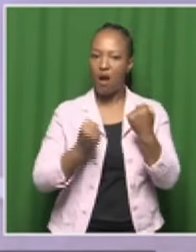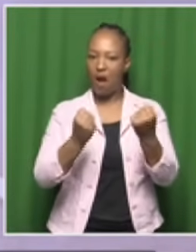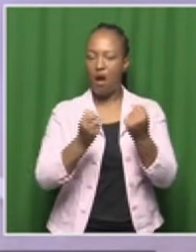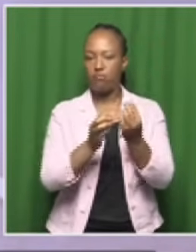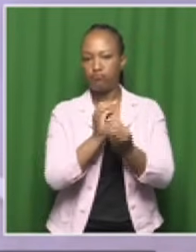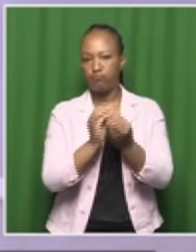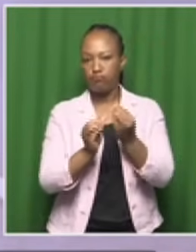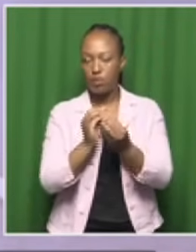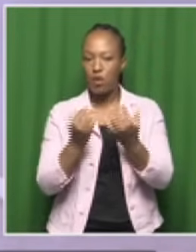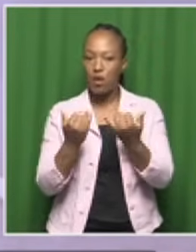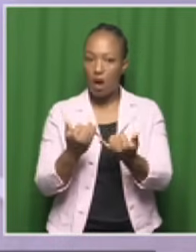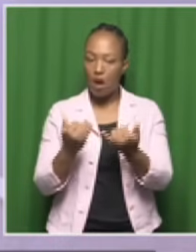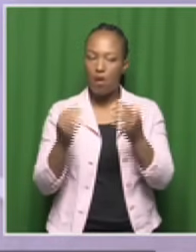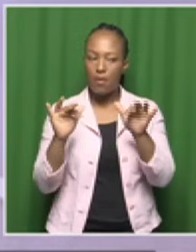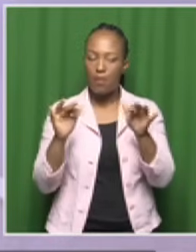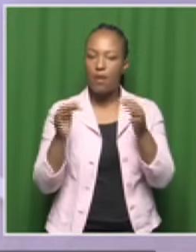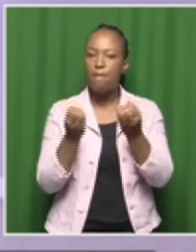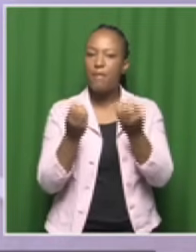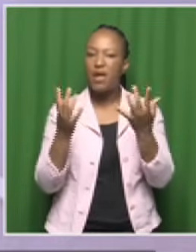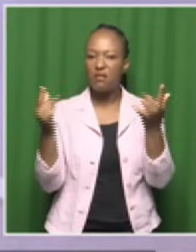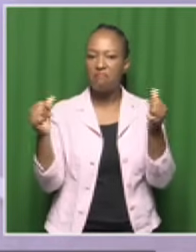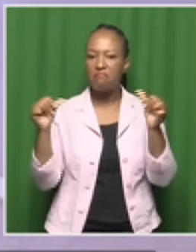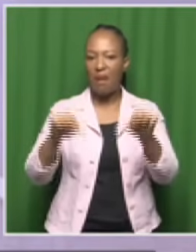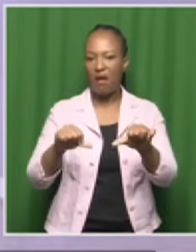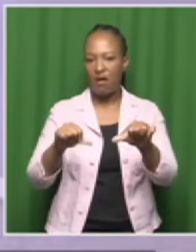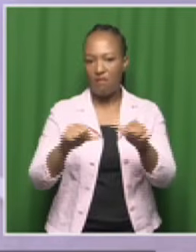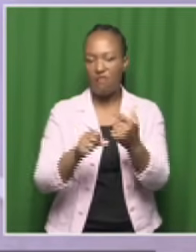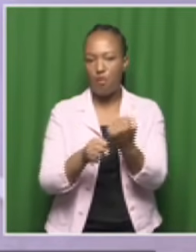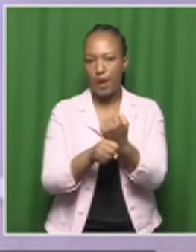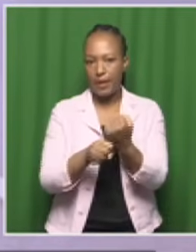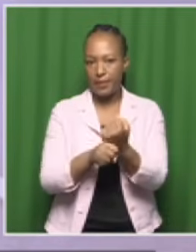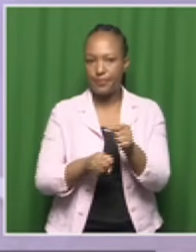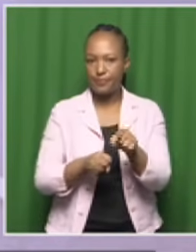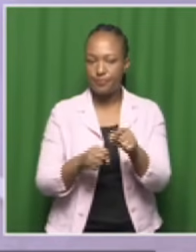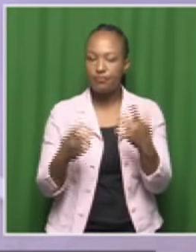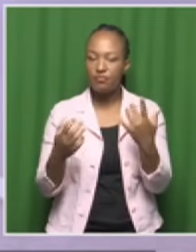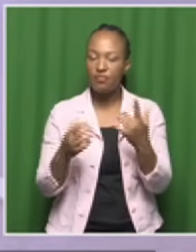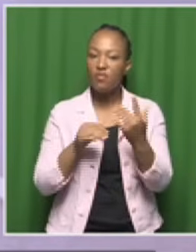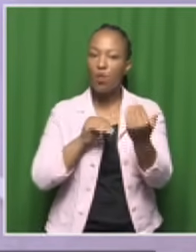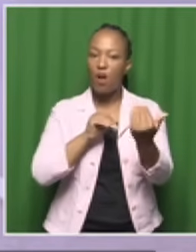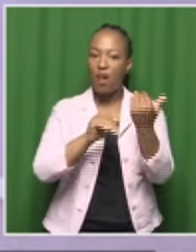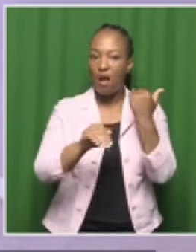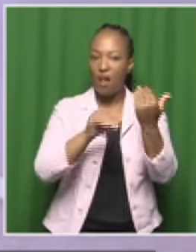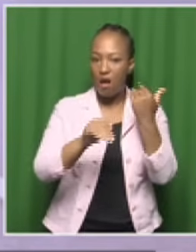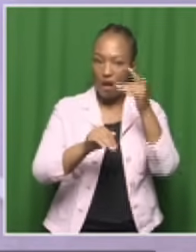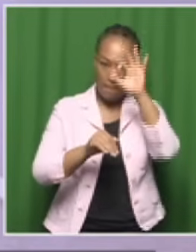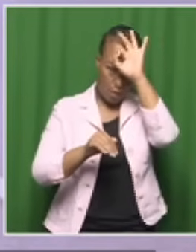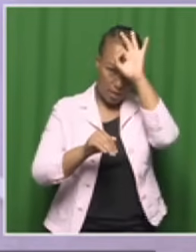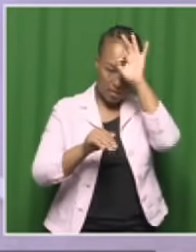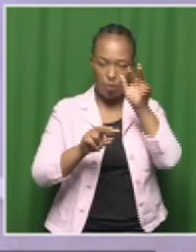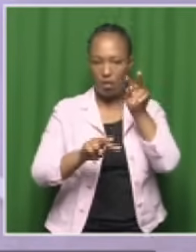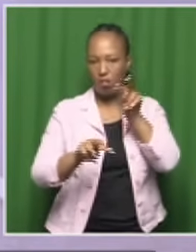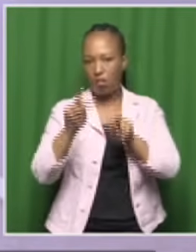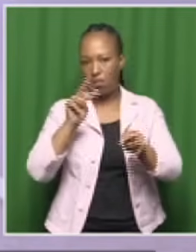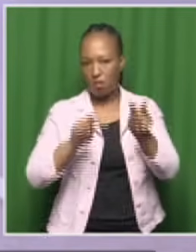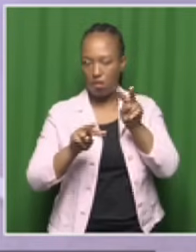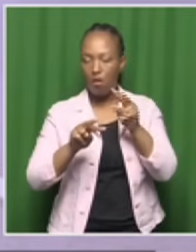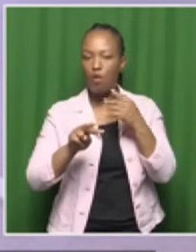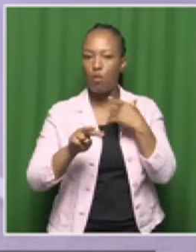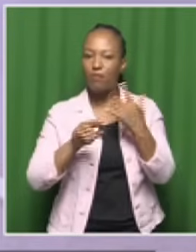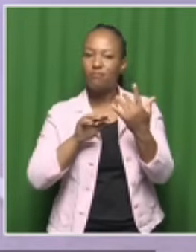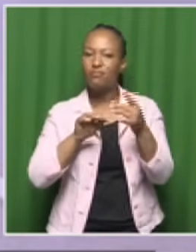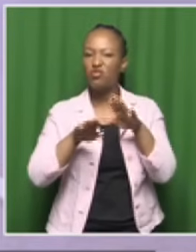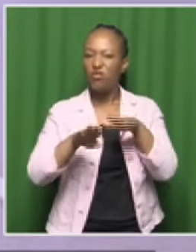return home after the festive season. The road traffic authorities are also monitoring traffic volumes on major routes around the country, with more